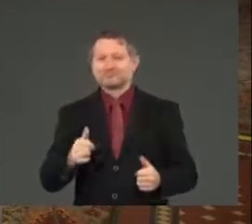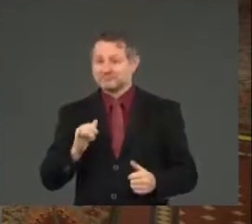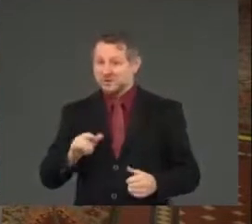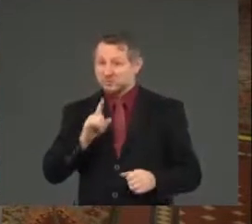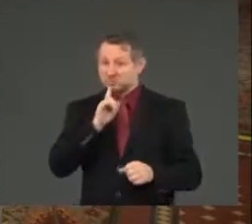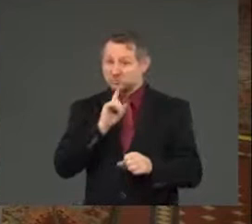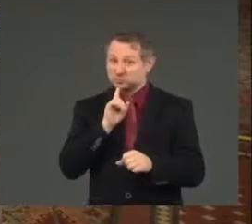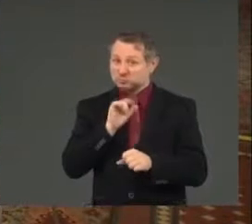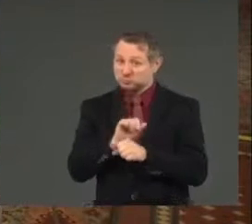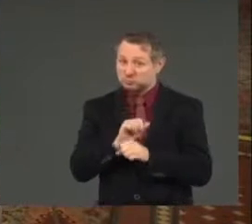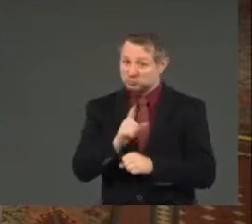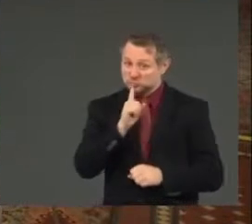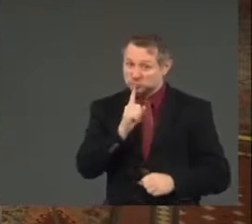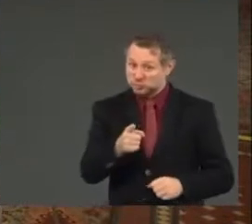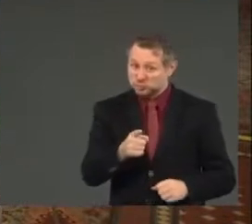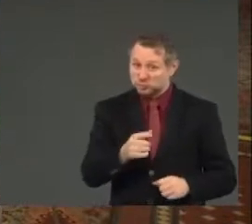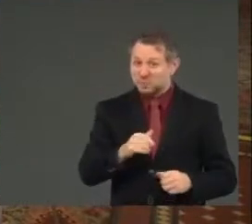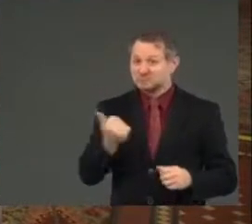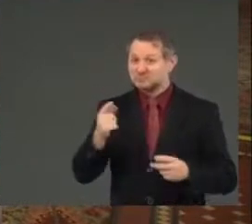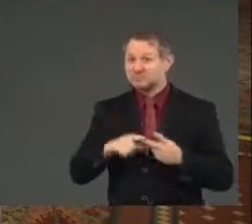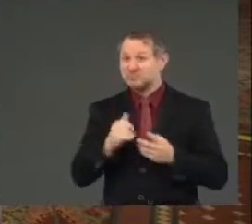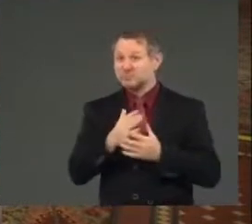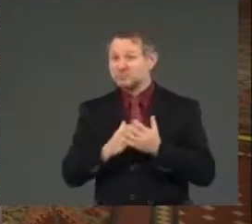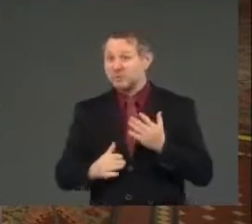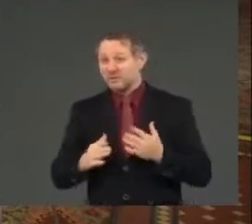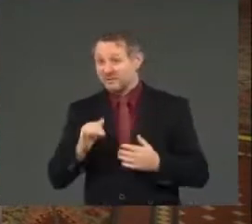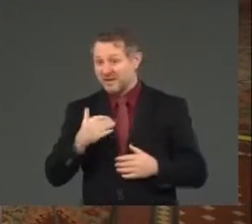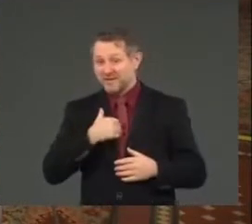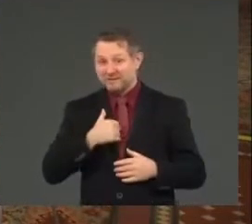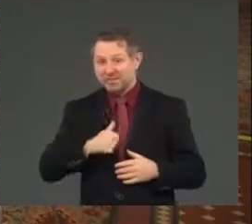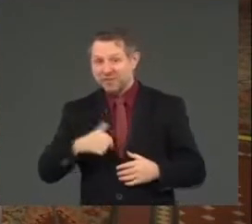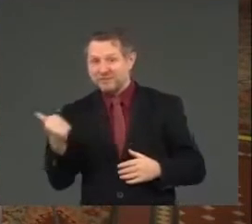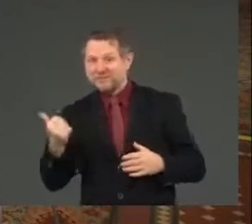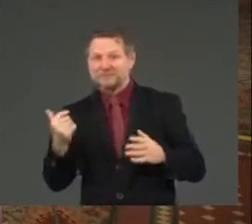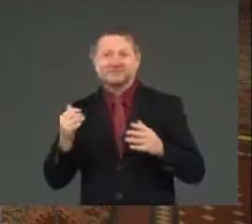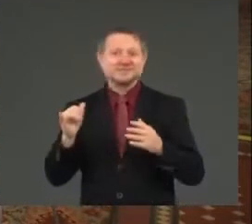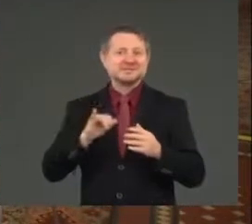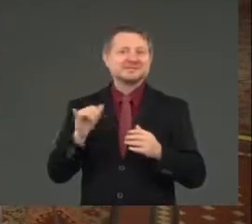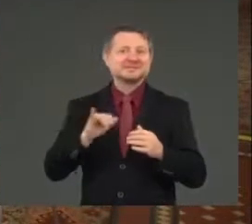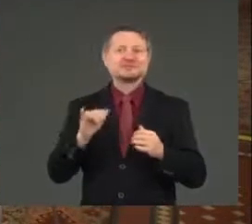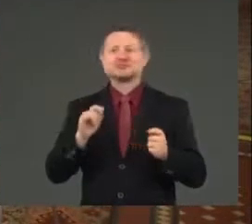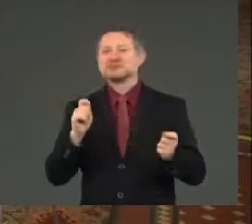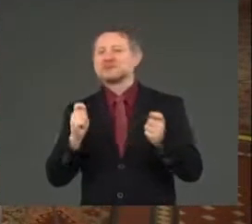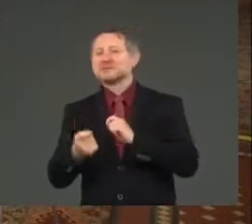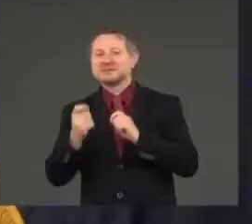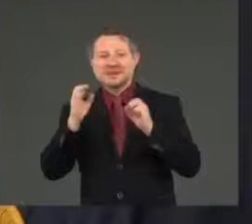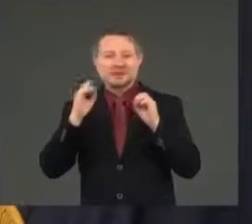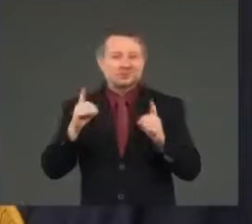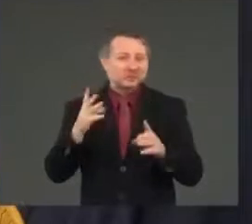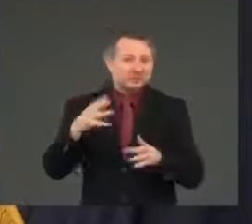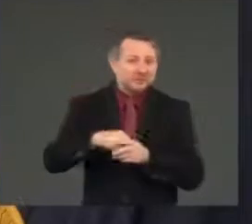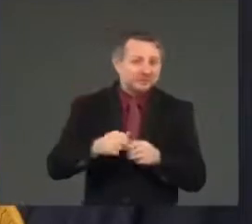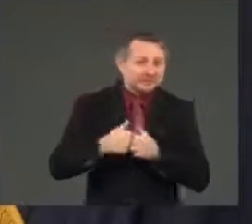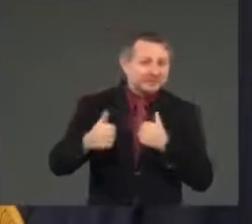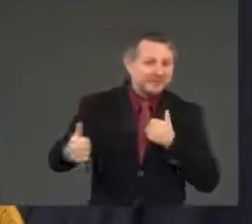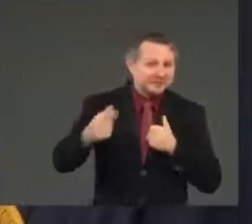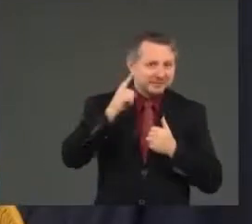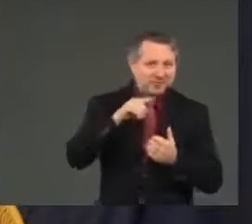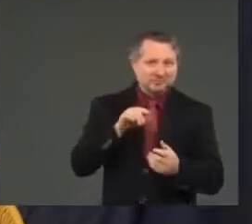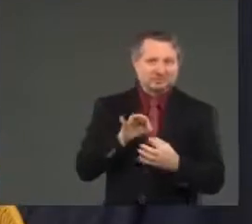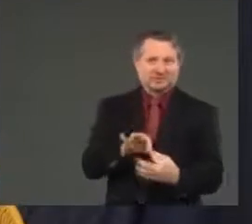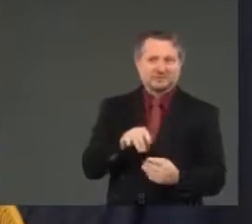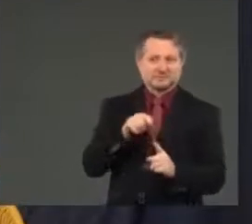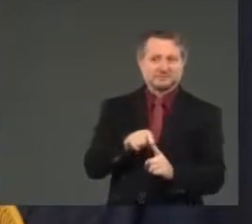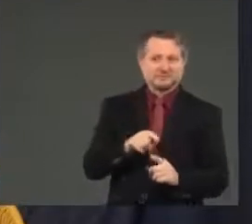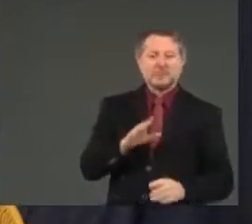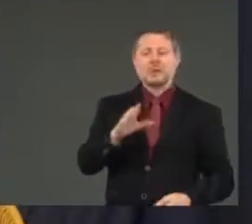And the other half would be, are there other parts to reimagining that don't include distance learning? Yeah, reimagine education means